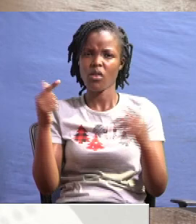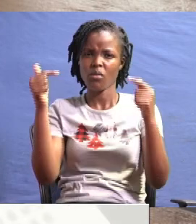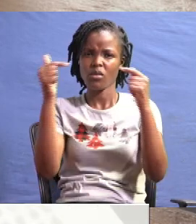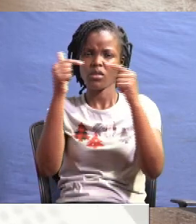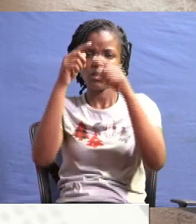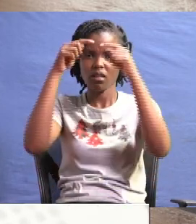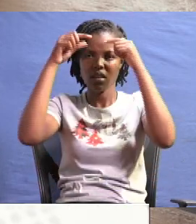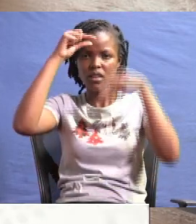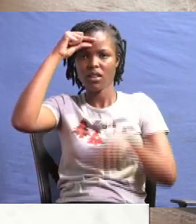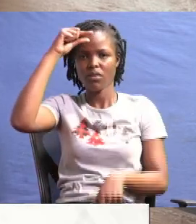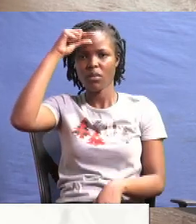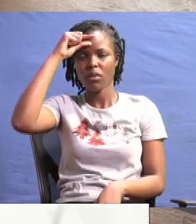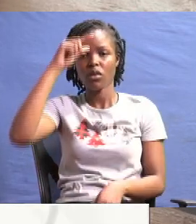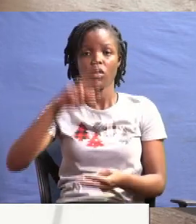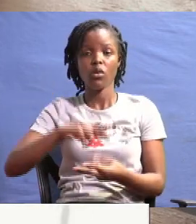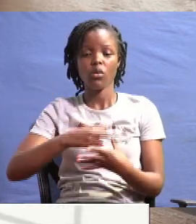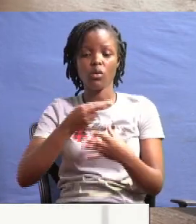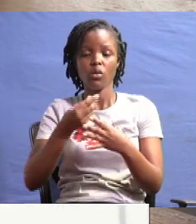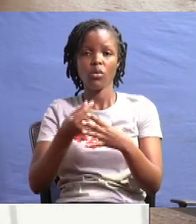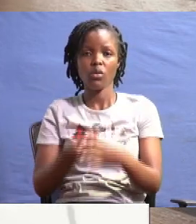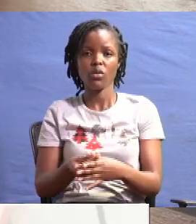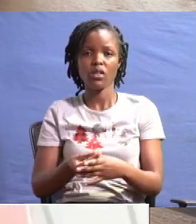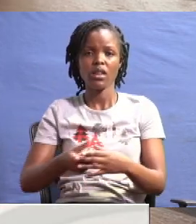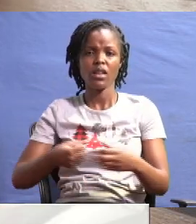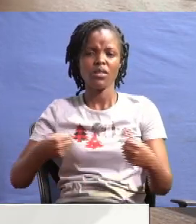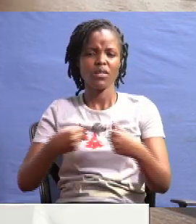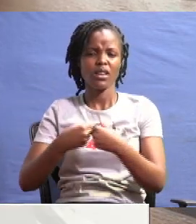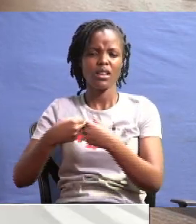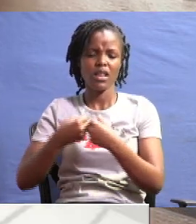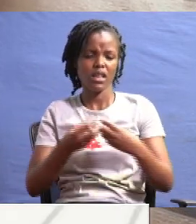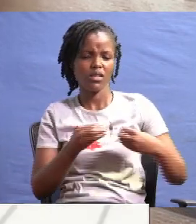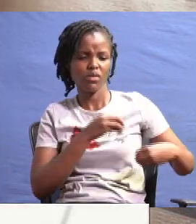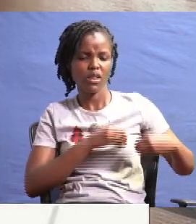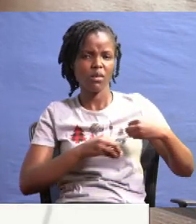or it is a genuine fight against corruption. Anyango Sylvia,